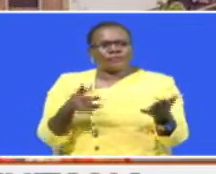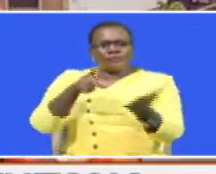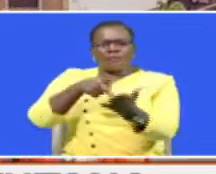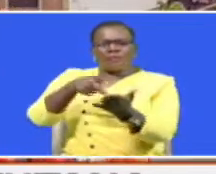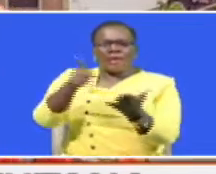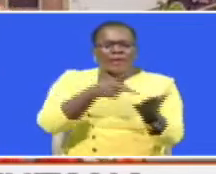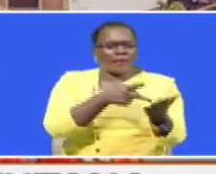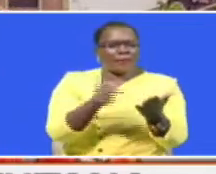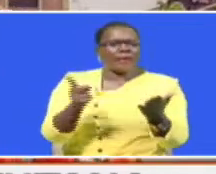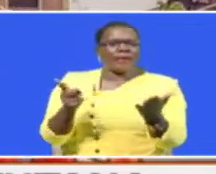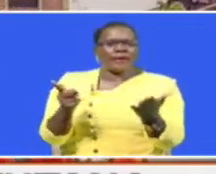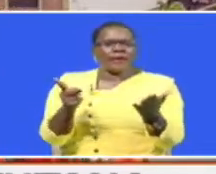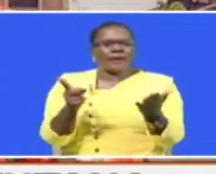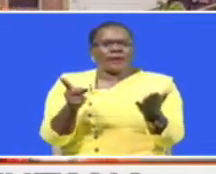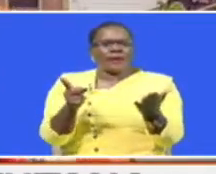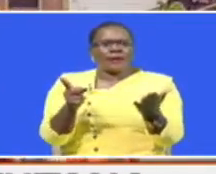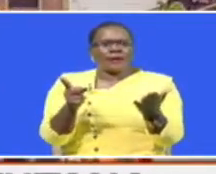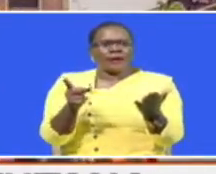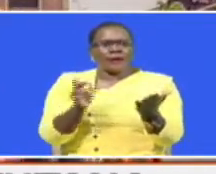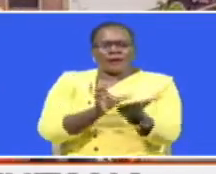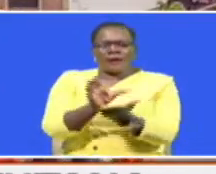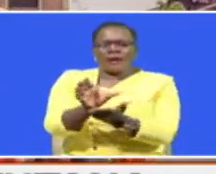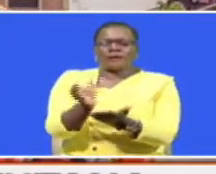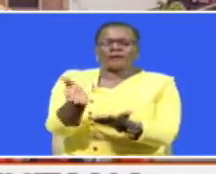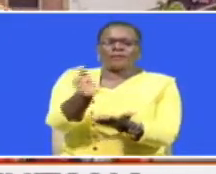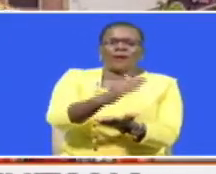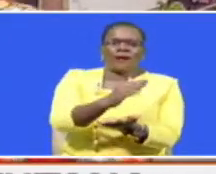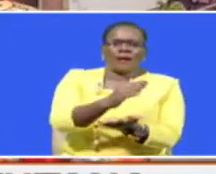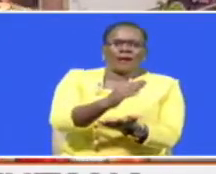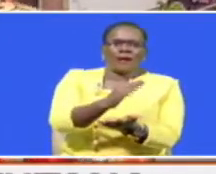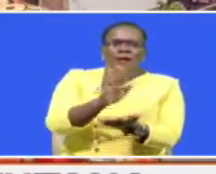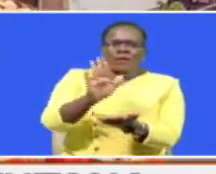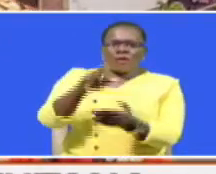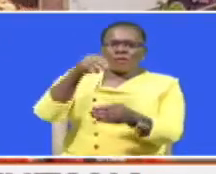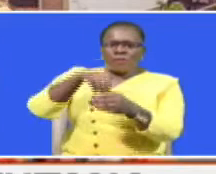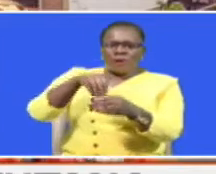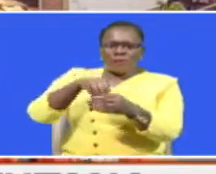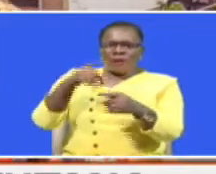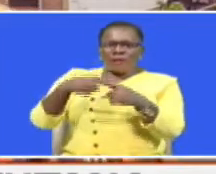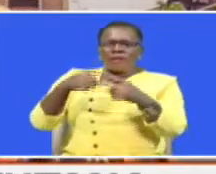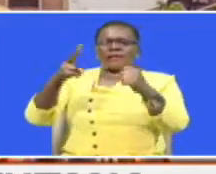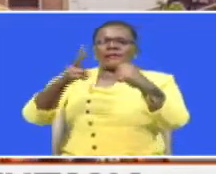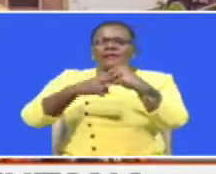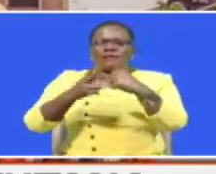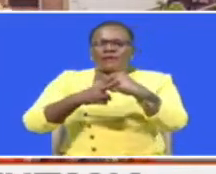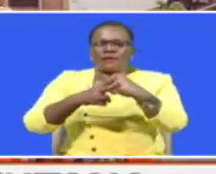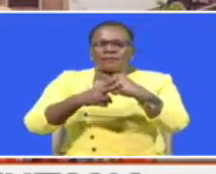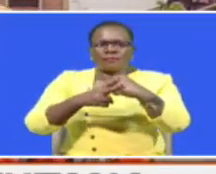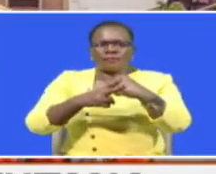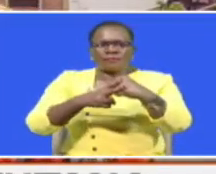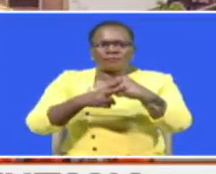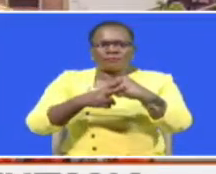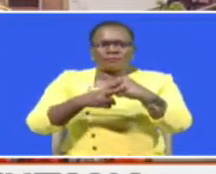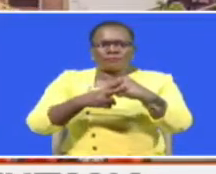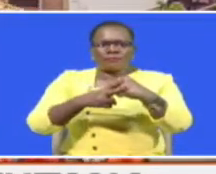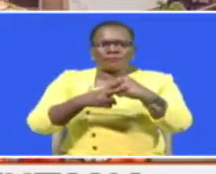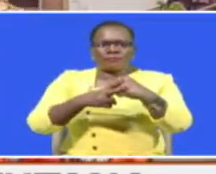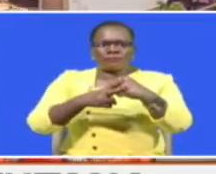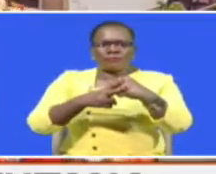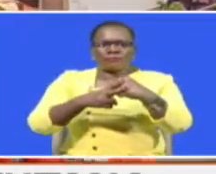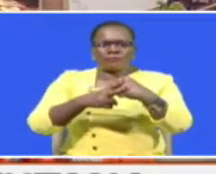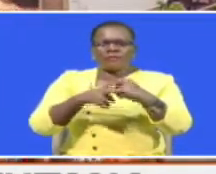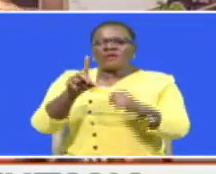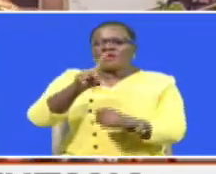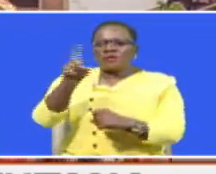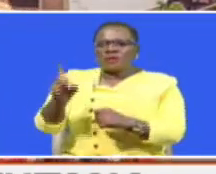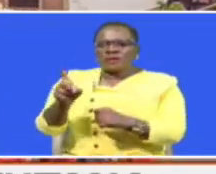repayment that you can cash back your investment after 7 years if you don't want to benefit from the scheme. So the